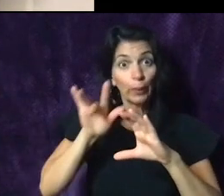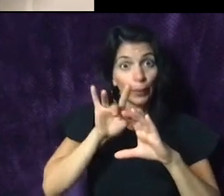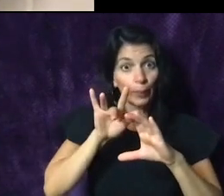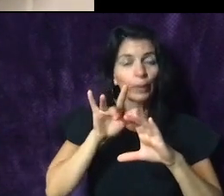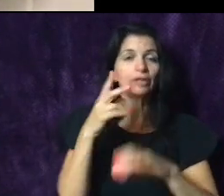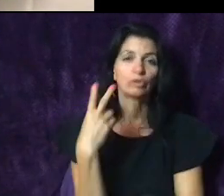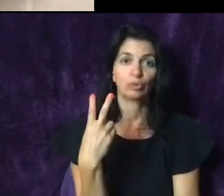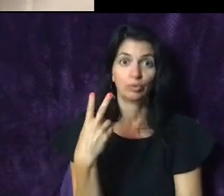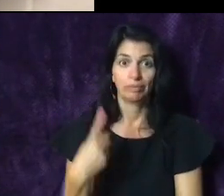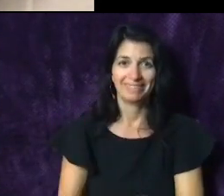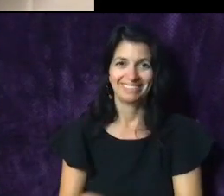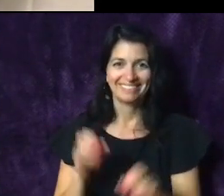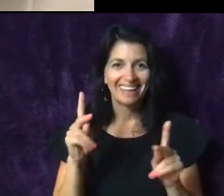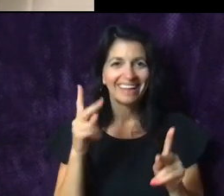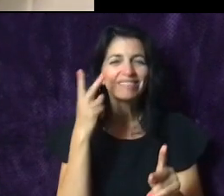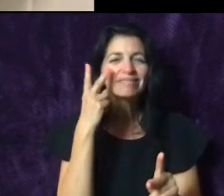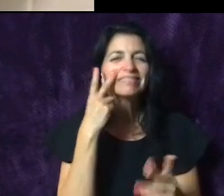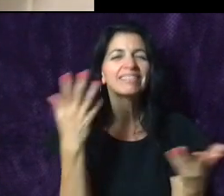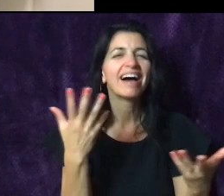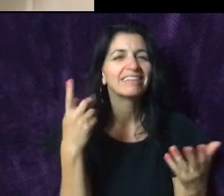sounds.